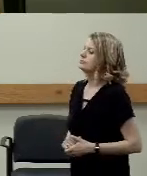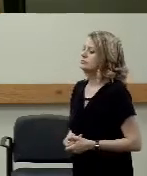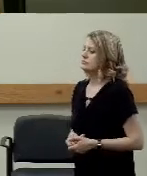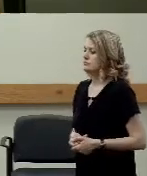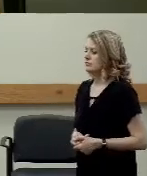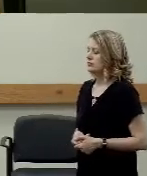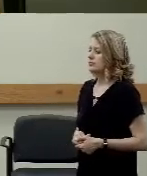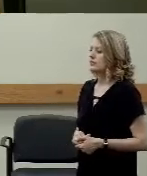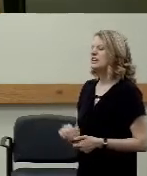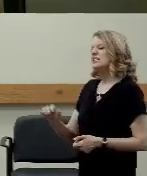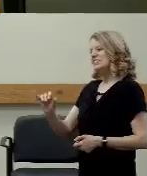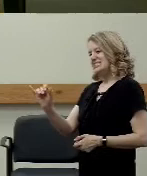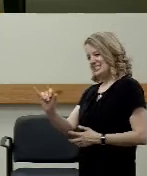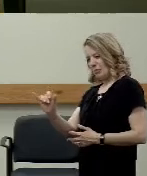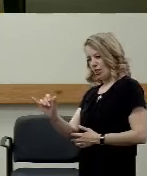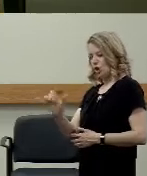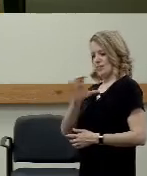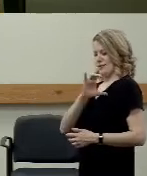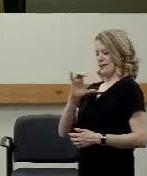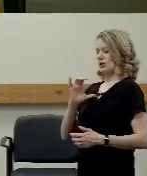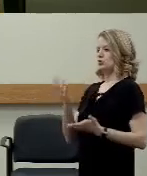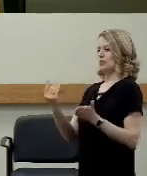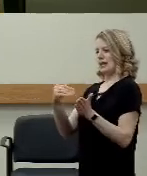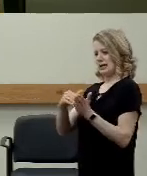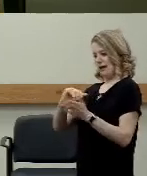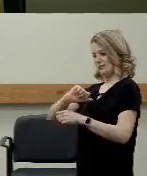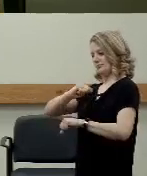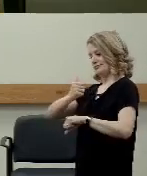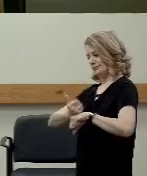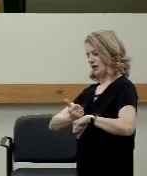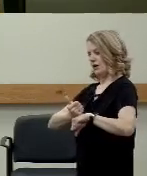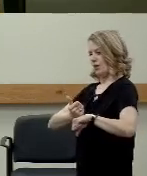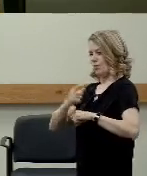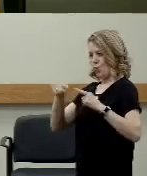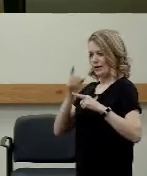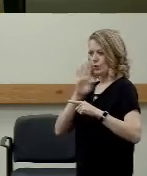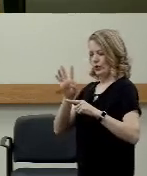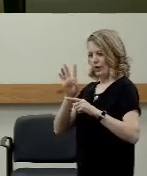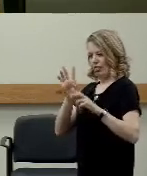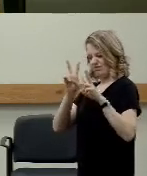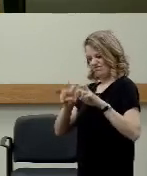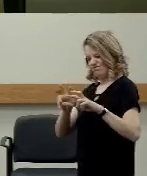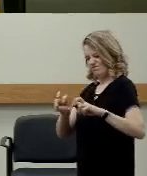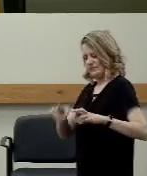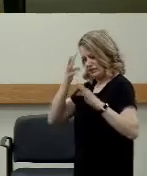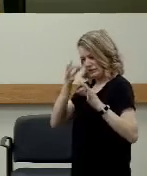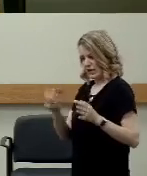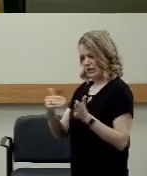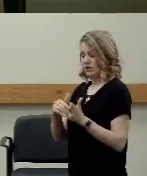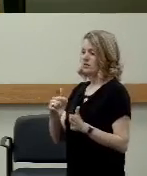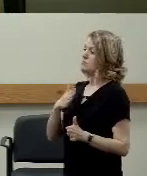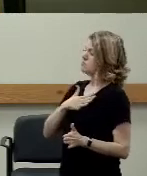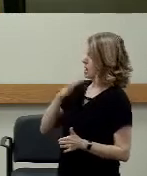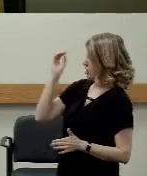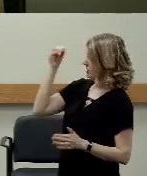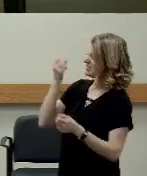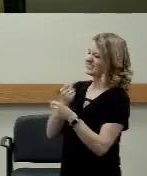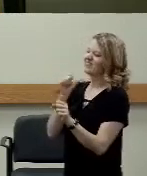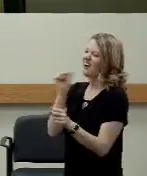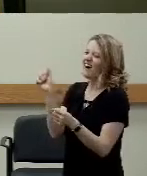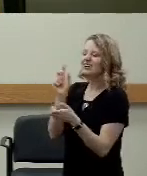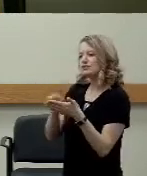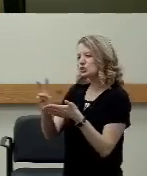It would be similar. The council will set when to review this. I think it would be safe to review this not every 2